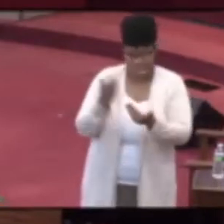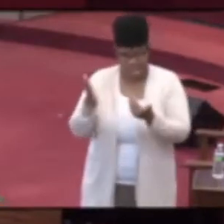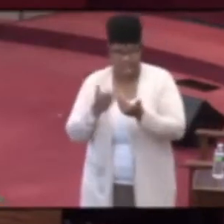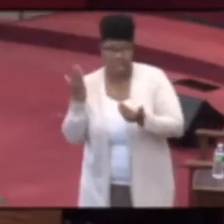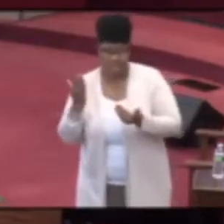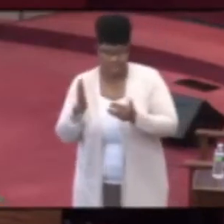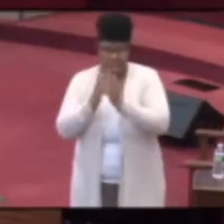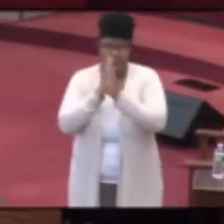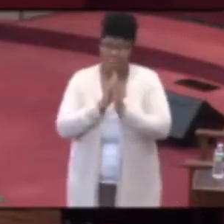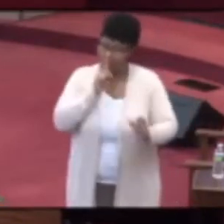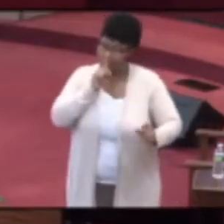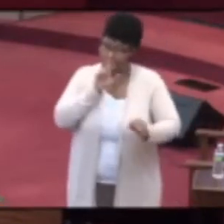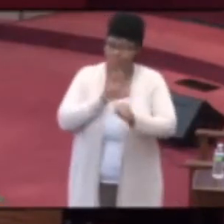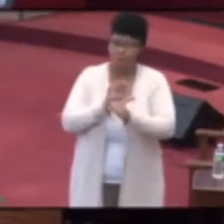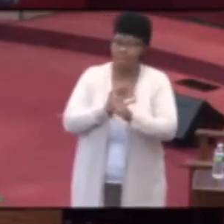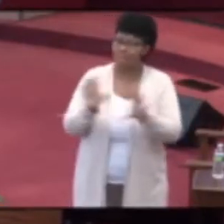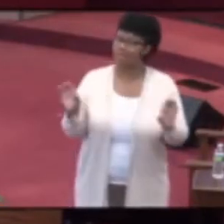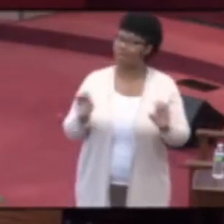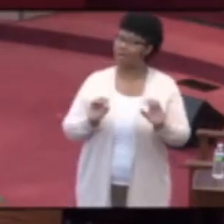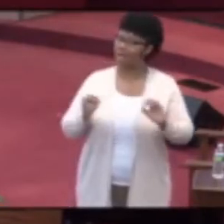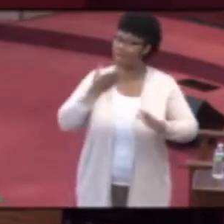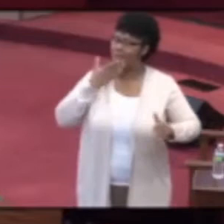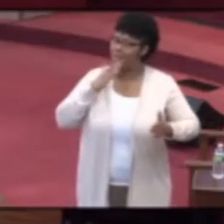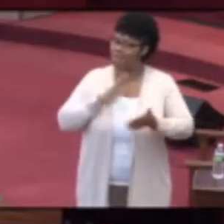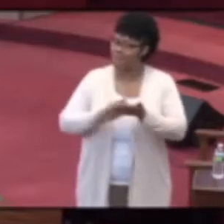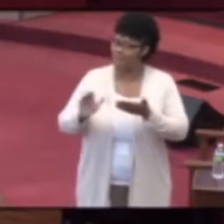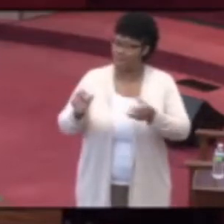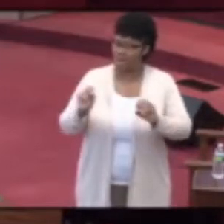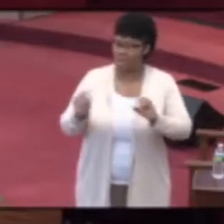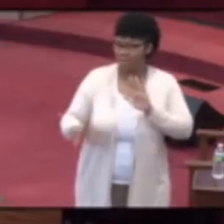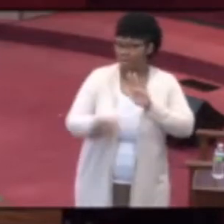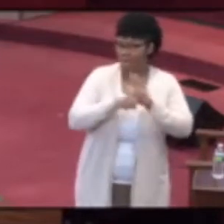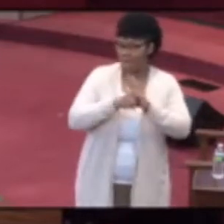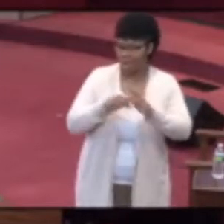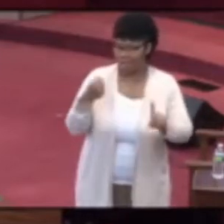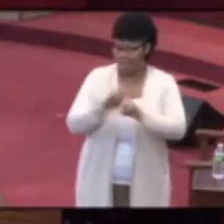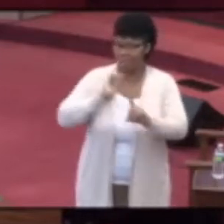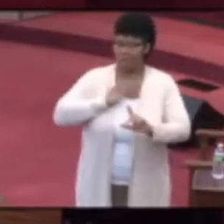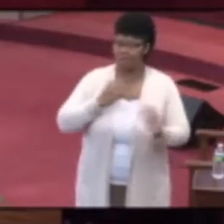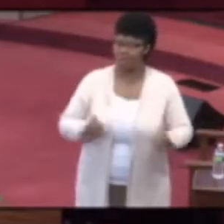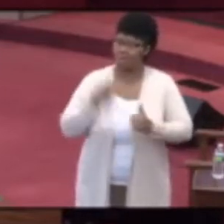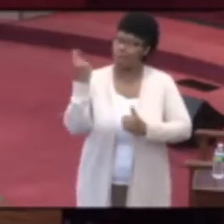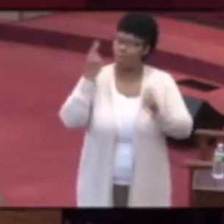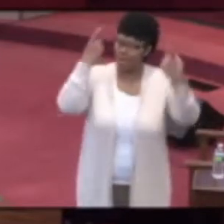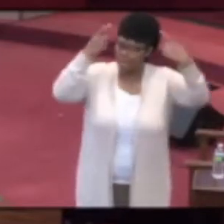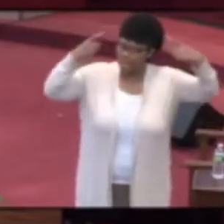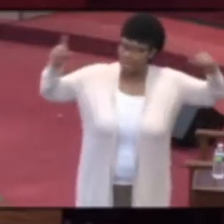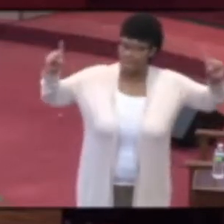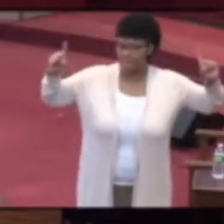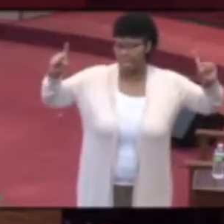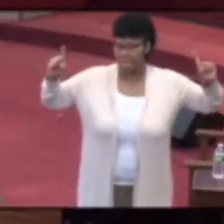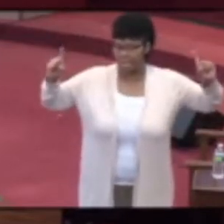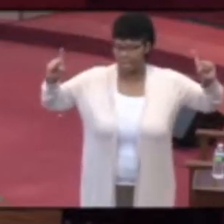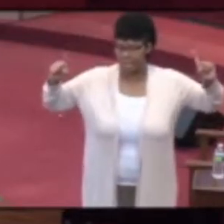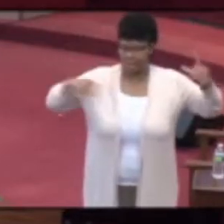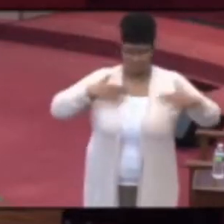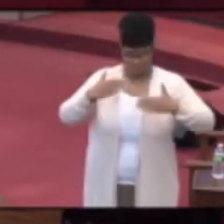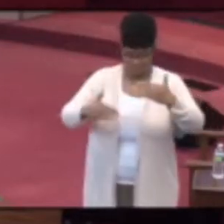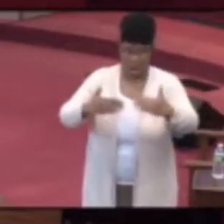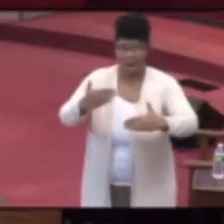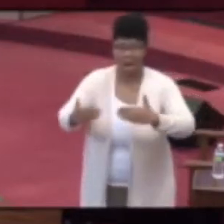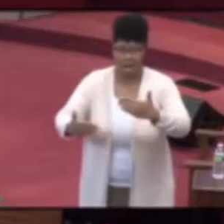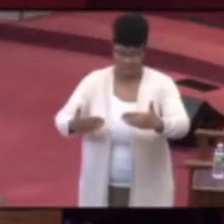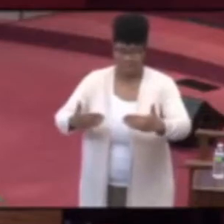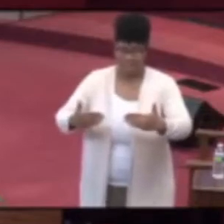and that prayer guarantees that nothing will hit our lives but success and prosperity and progression